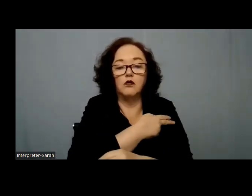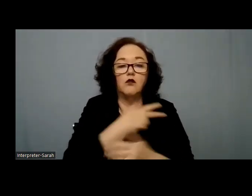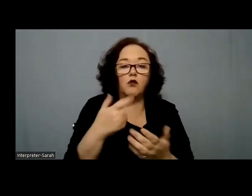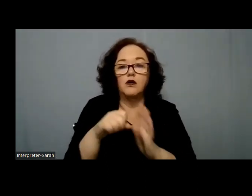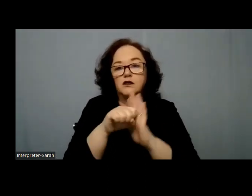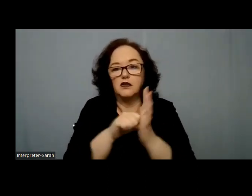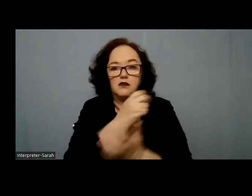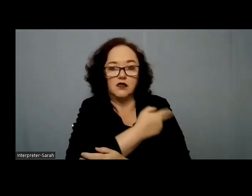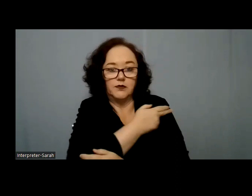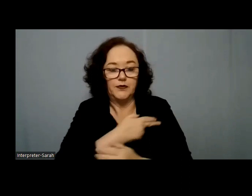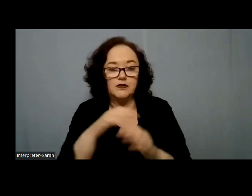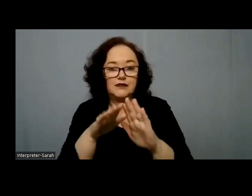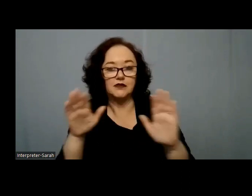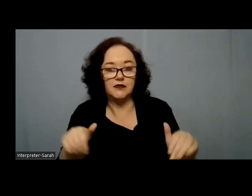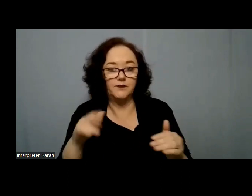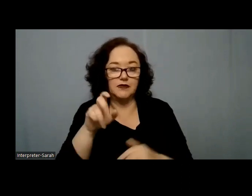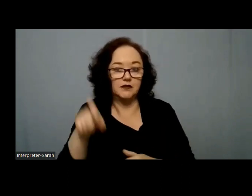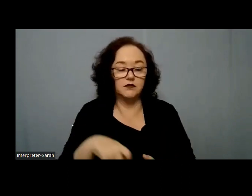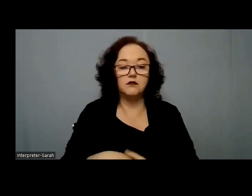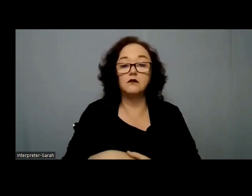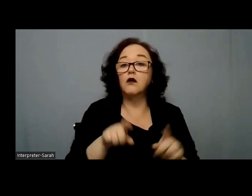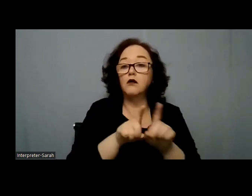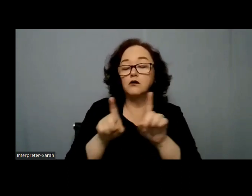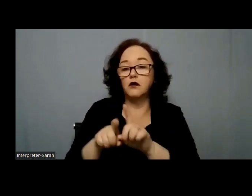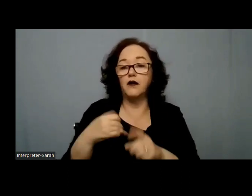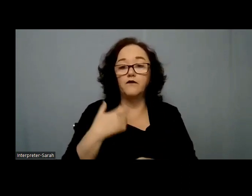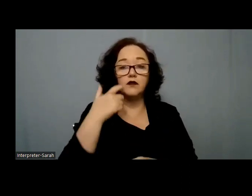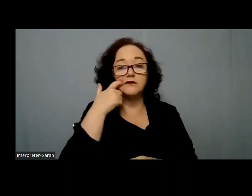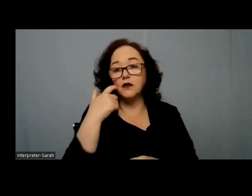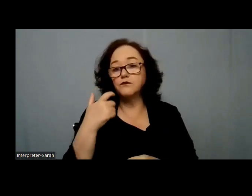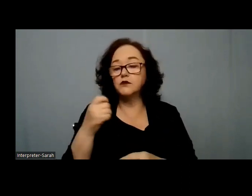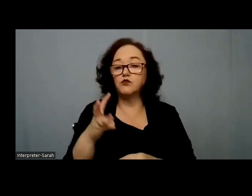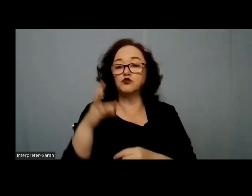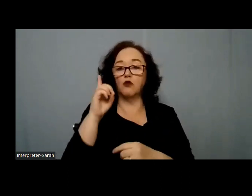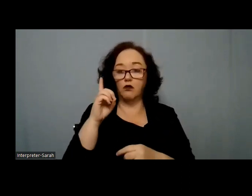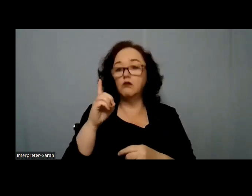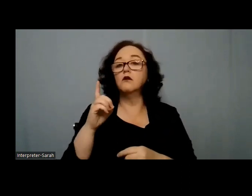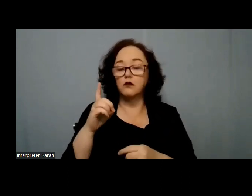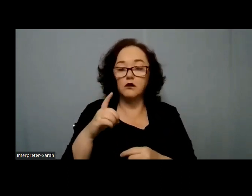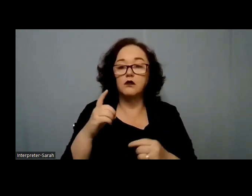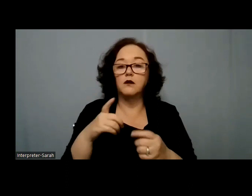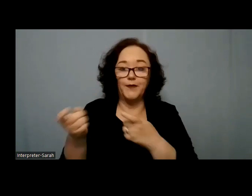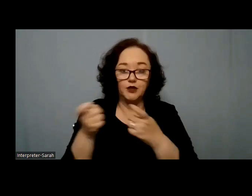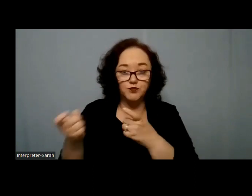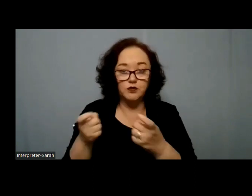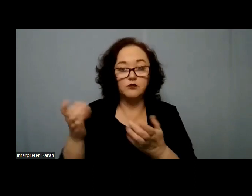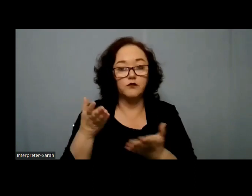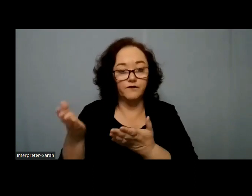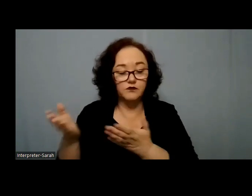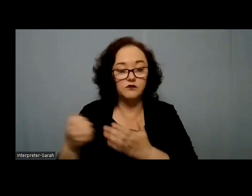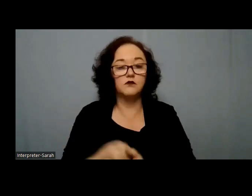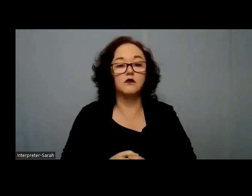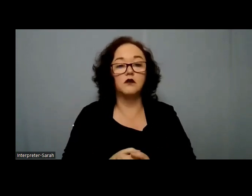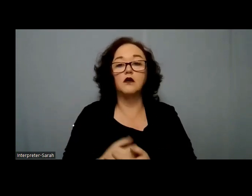Texas. We also provide substance use withdrawal management. We uniquely have diversion centers